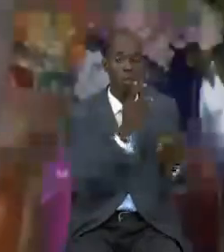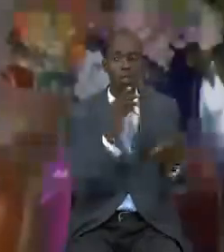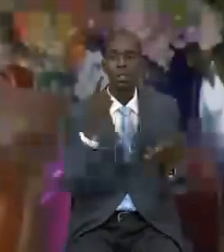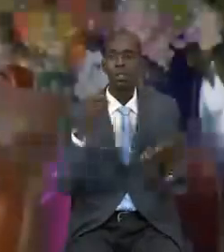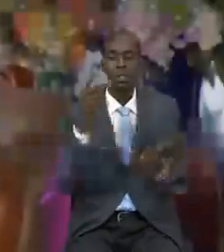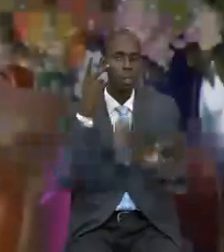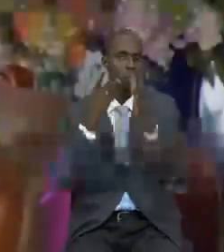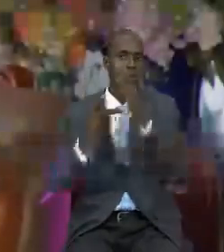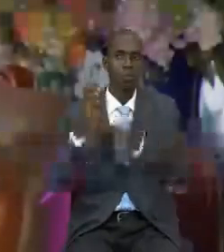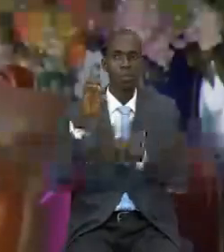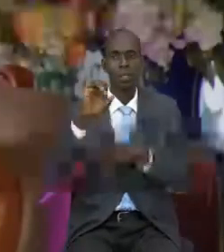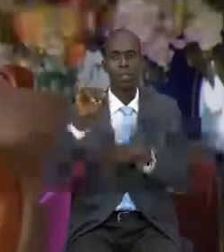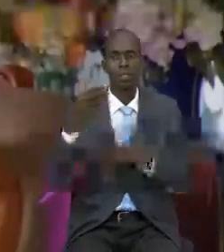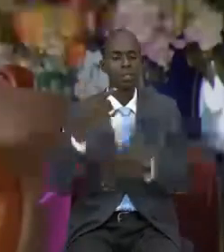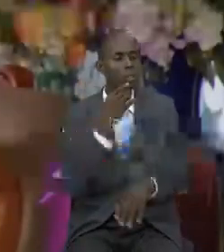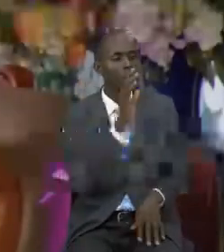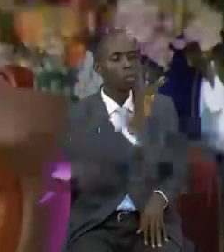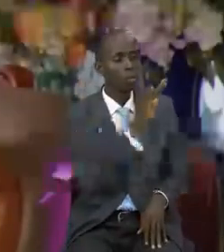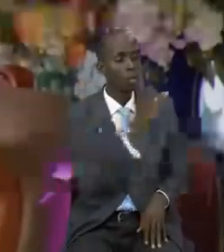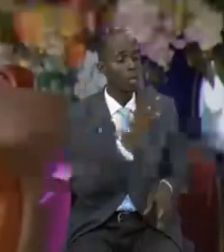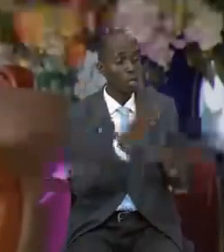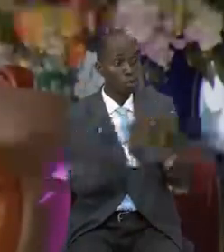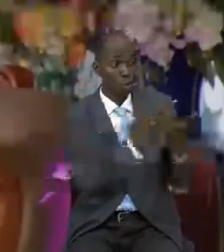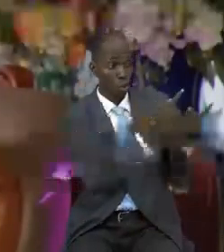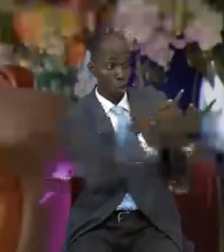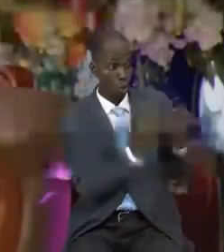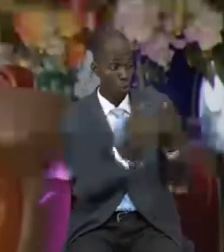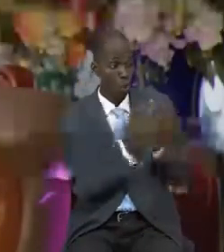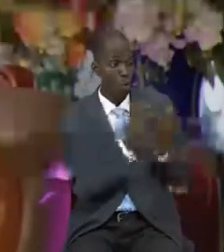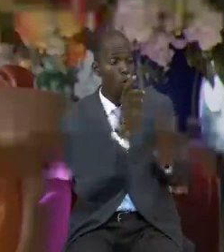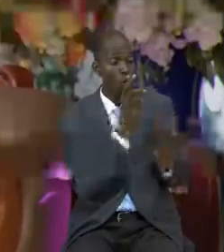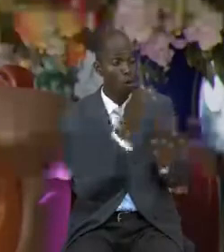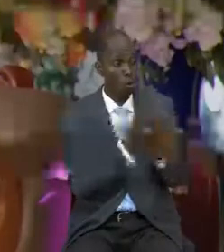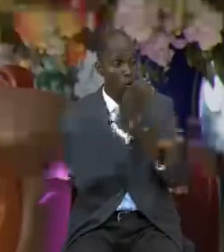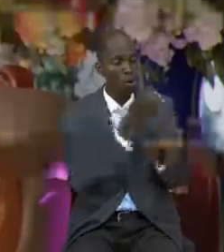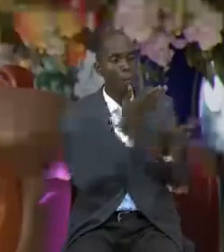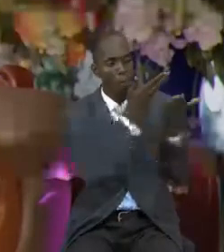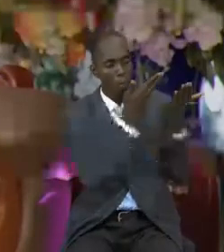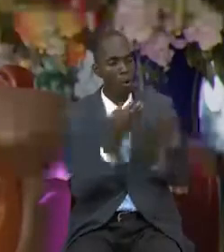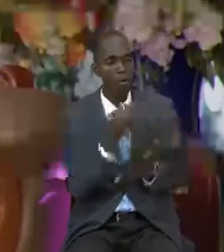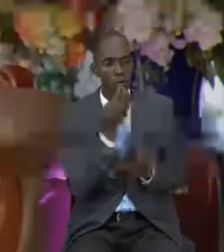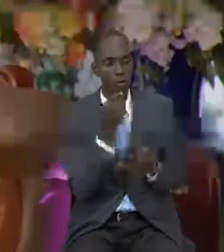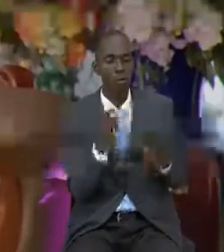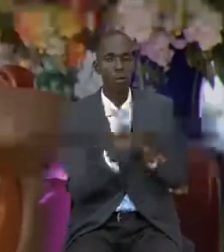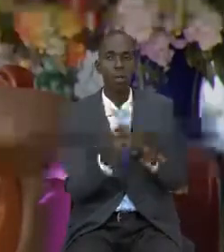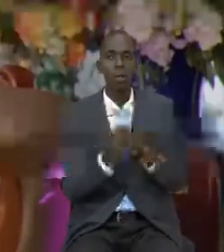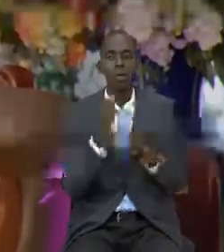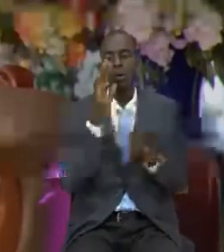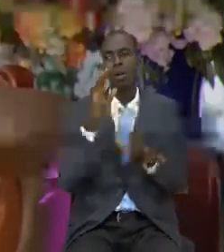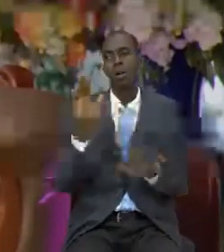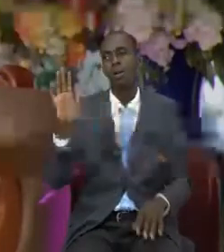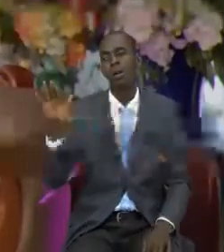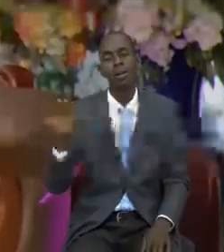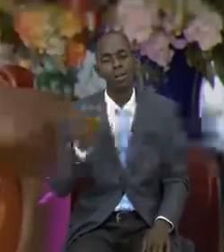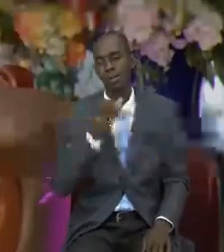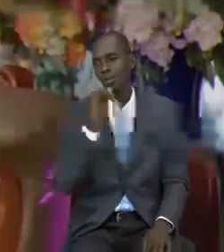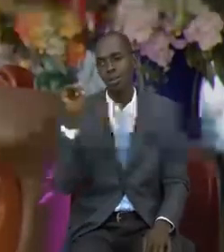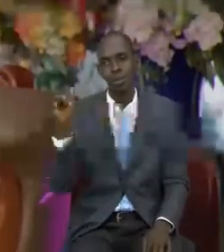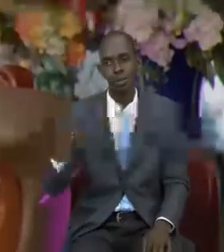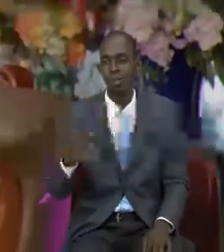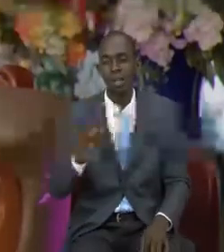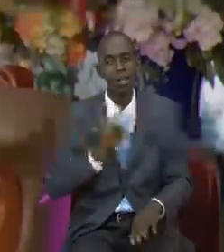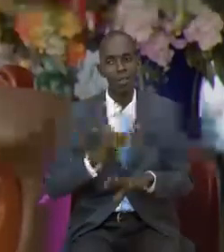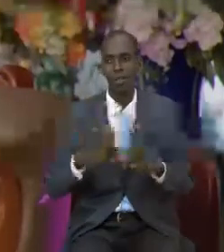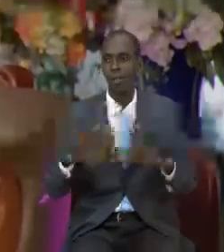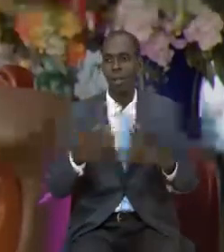are coming, bring me some food as well. Ah, the woman said, that's an impossibility. I don't have